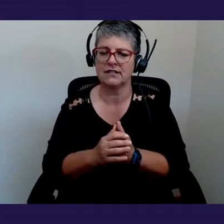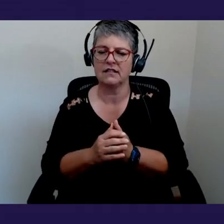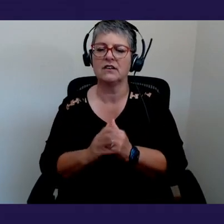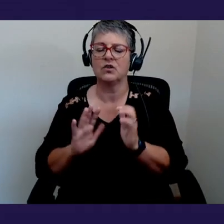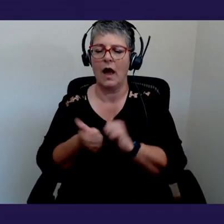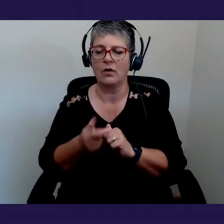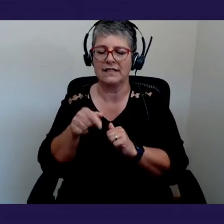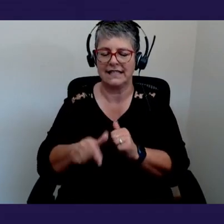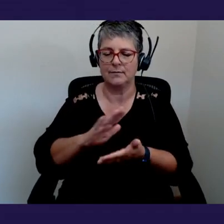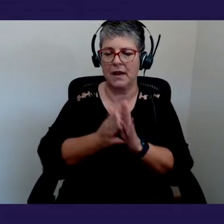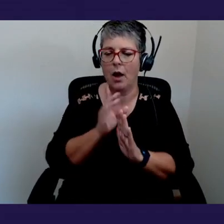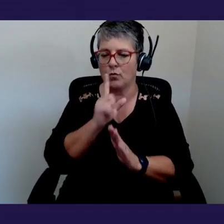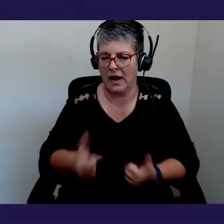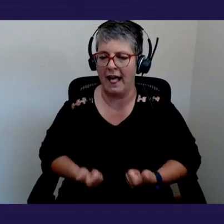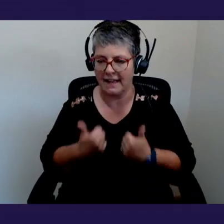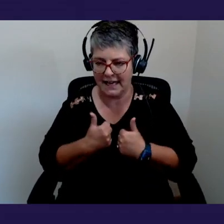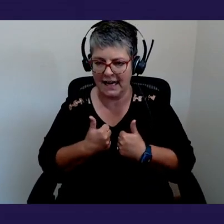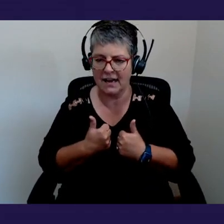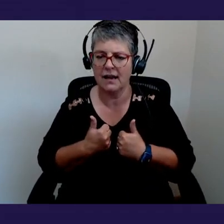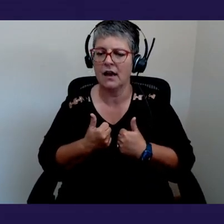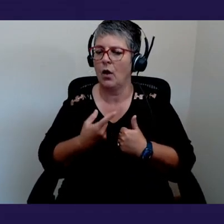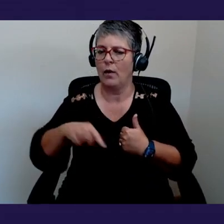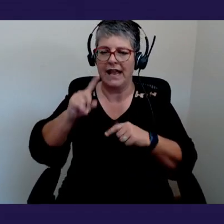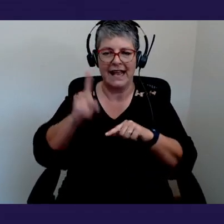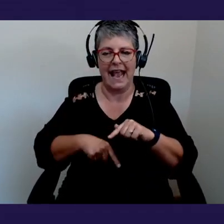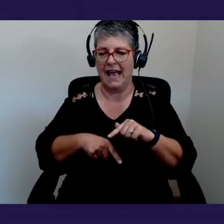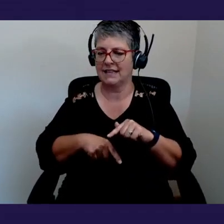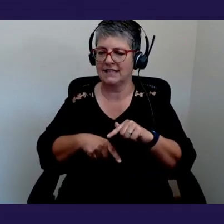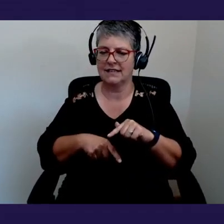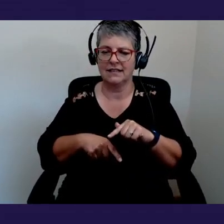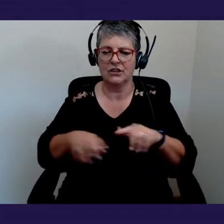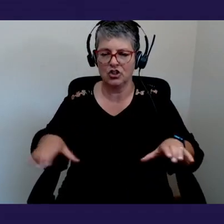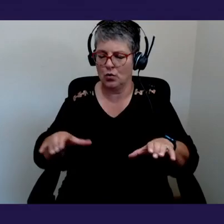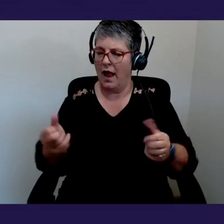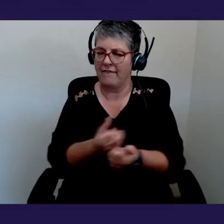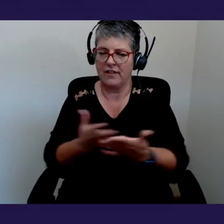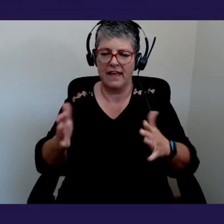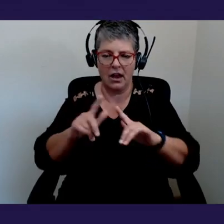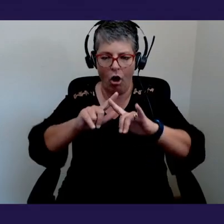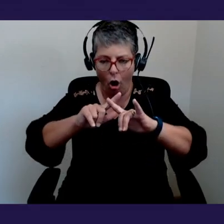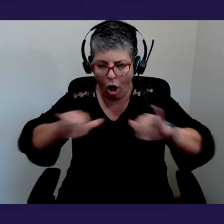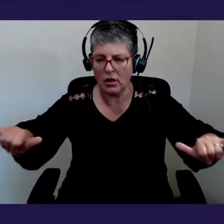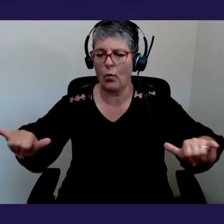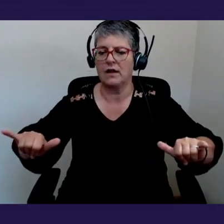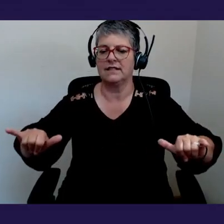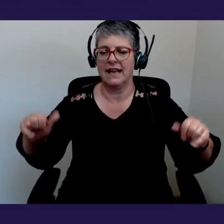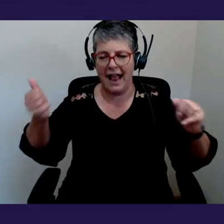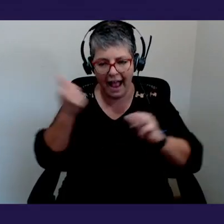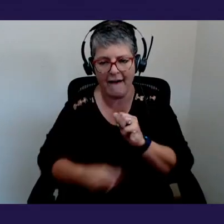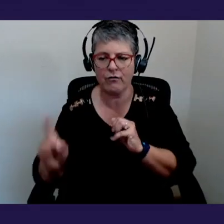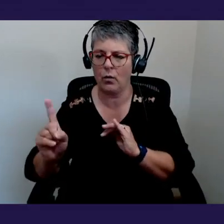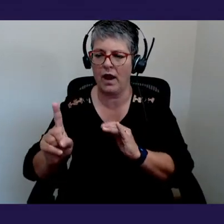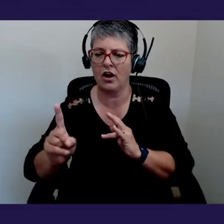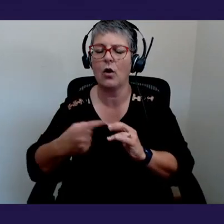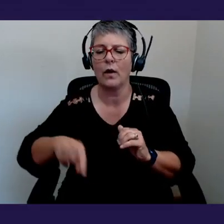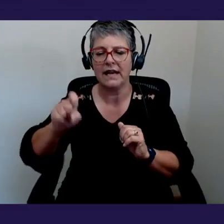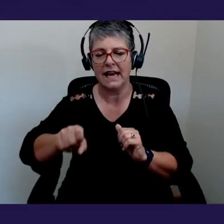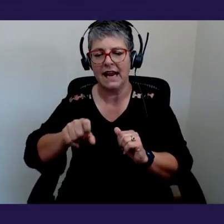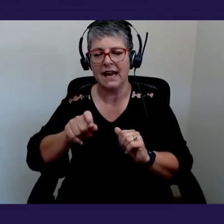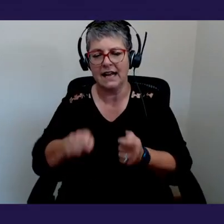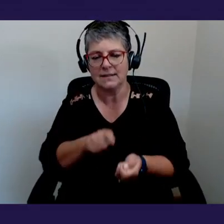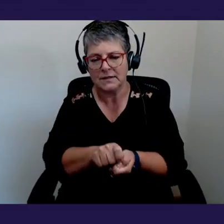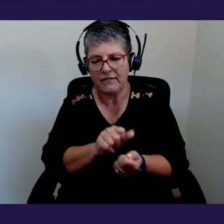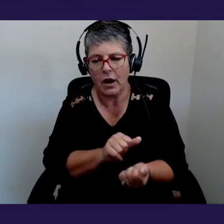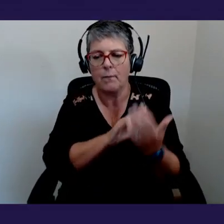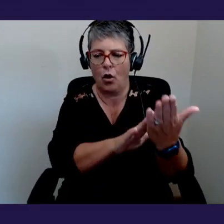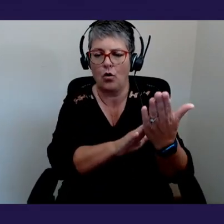But given that we can't deploy all the interventions everywhere all at once, we really need an approach like this to have proper evidence of